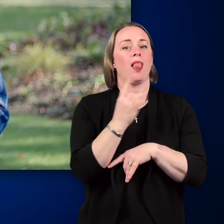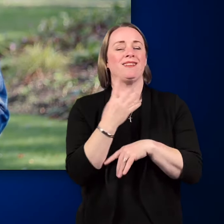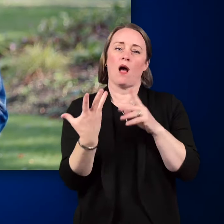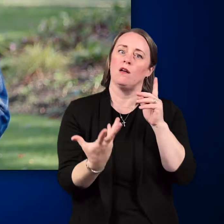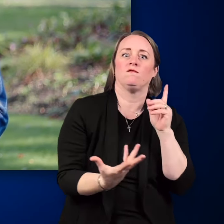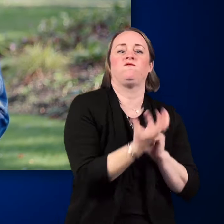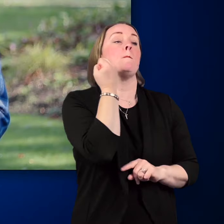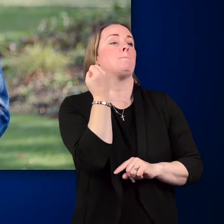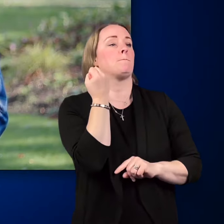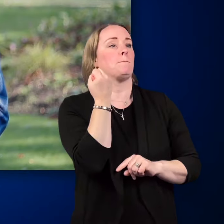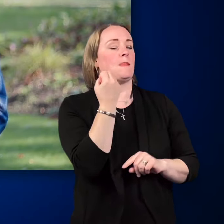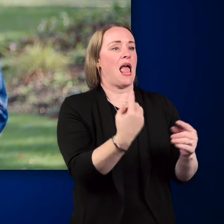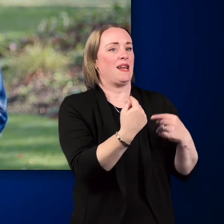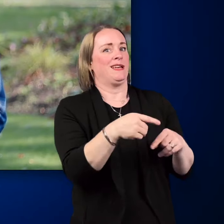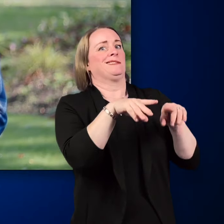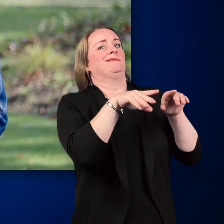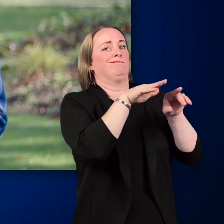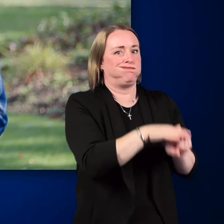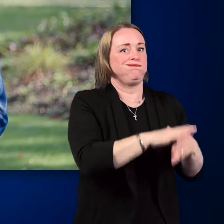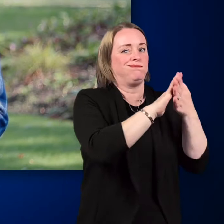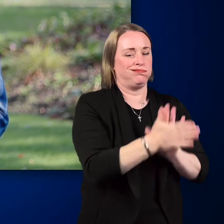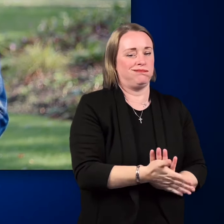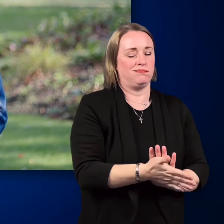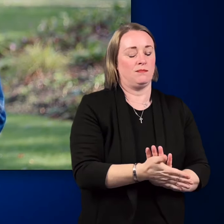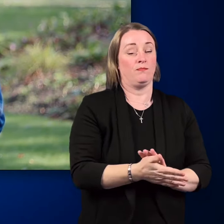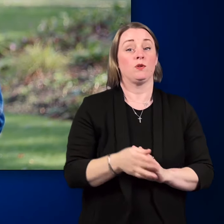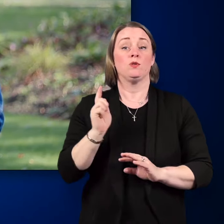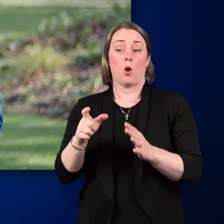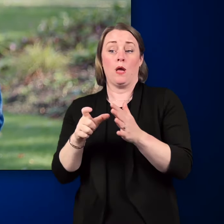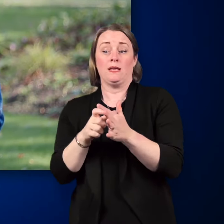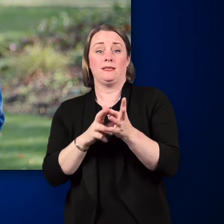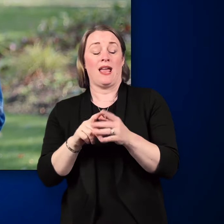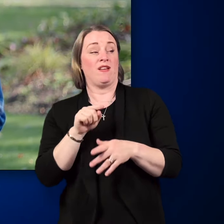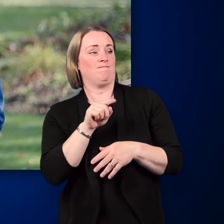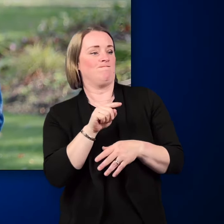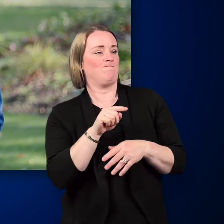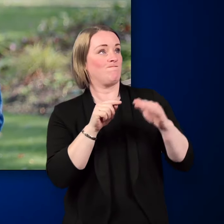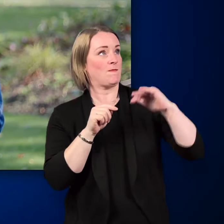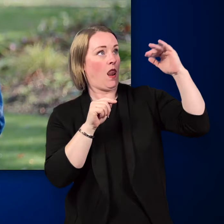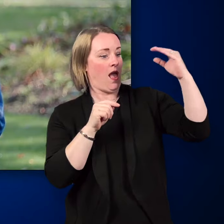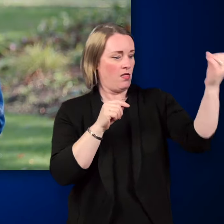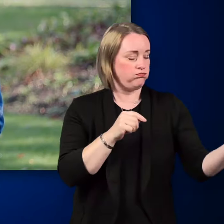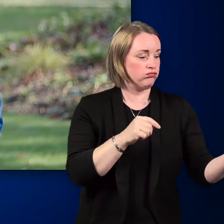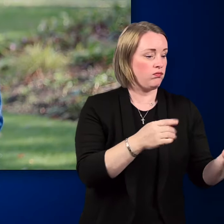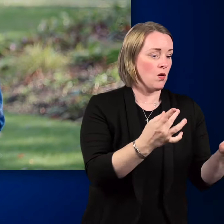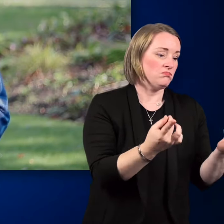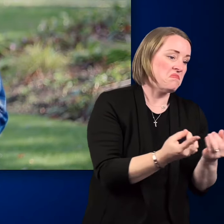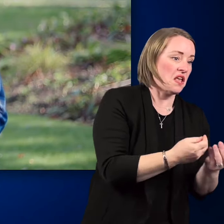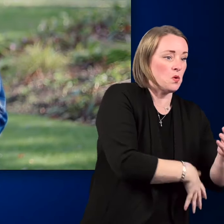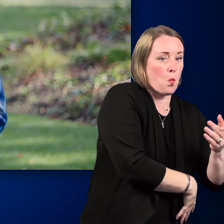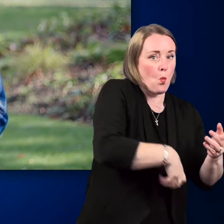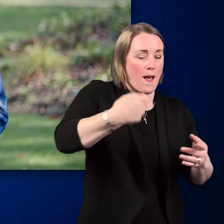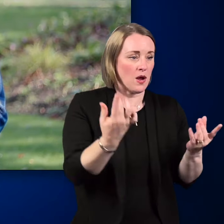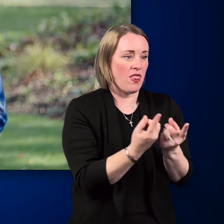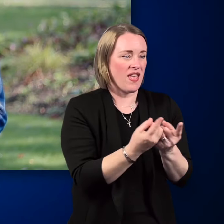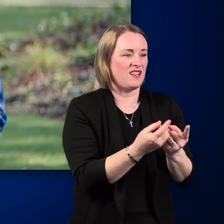As David disarmed Goliath, you see, so Jesus disarmed Satan on the